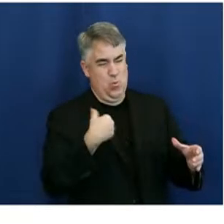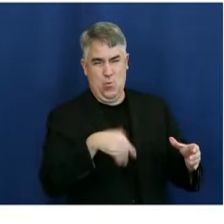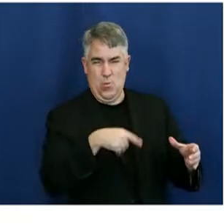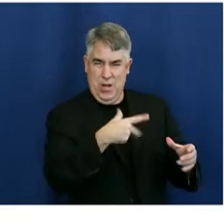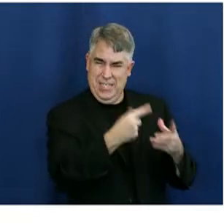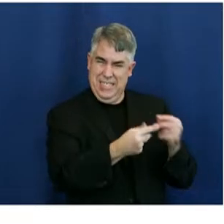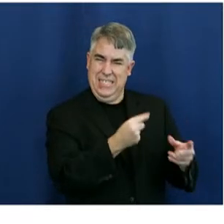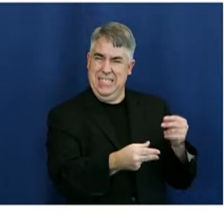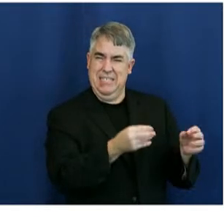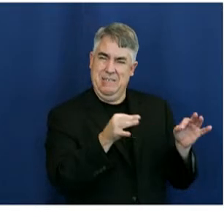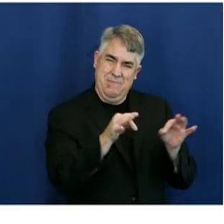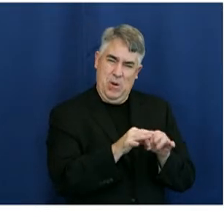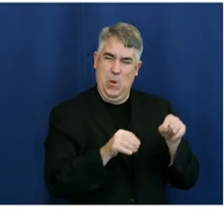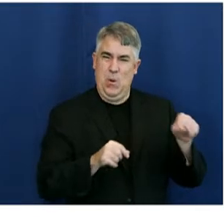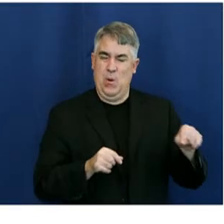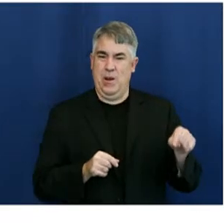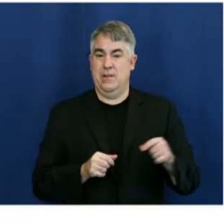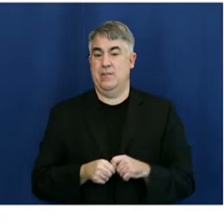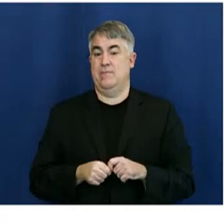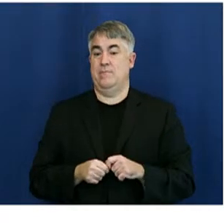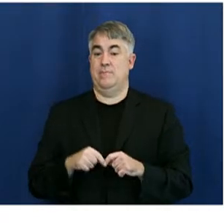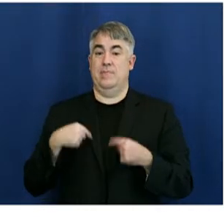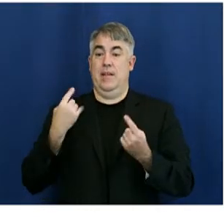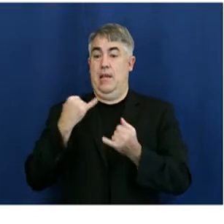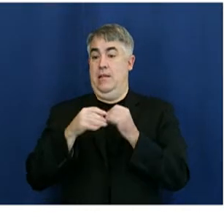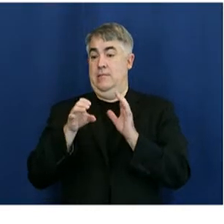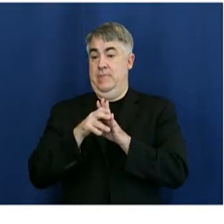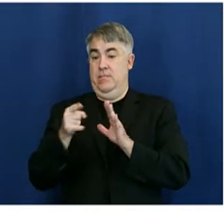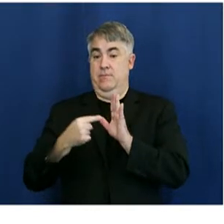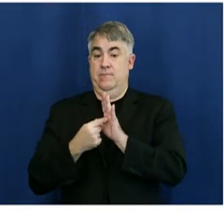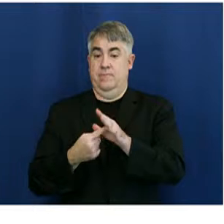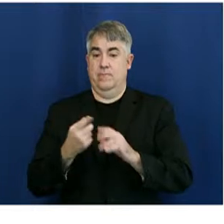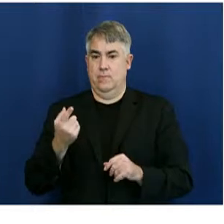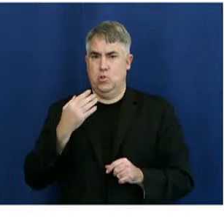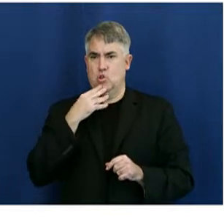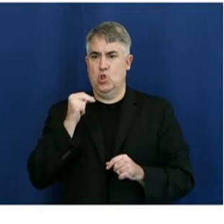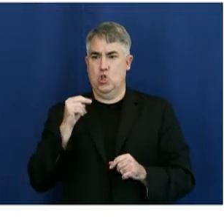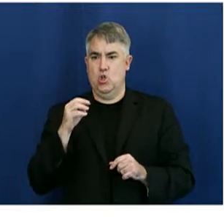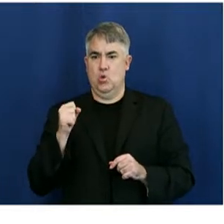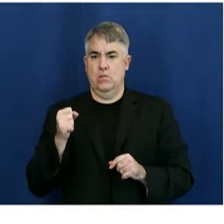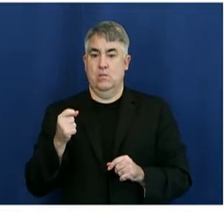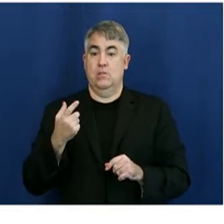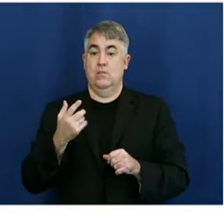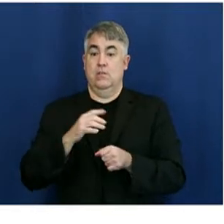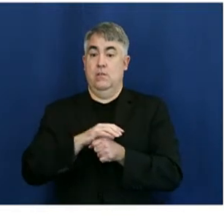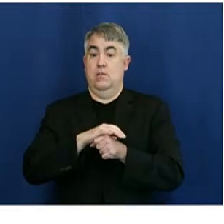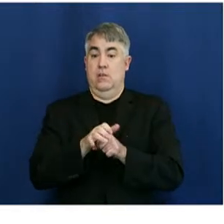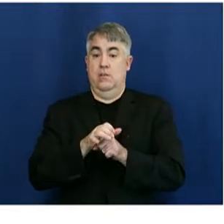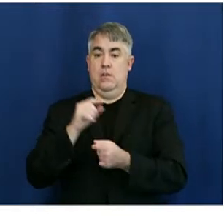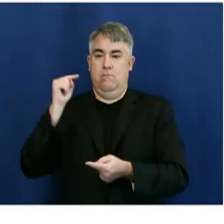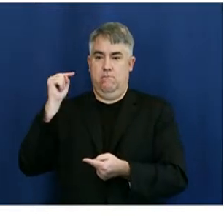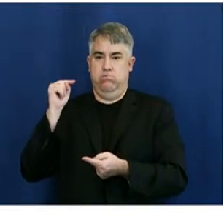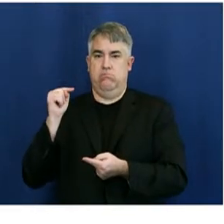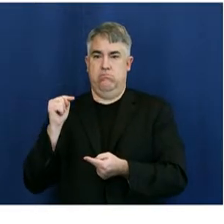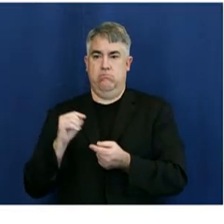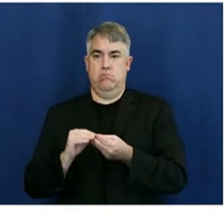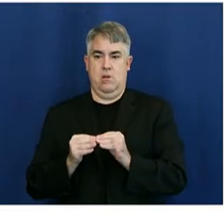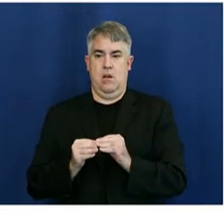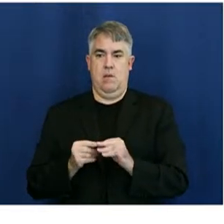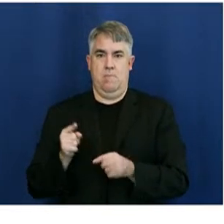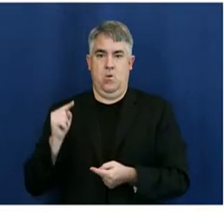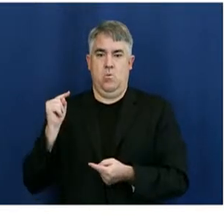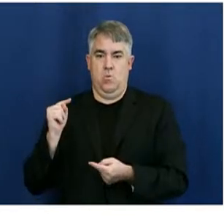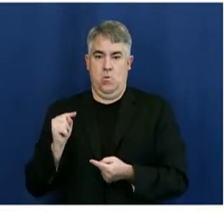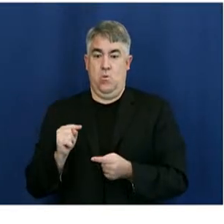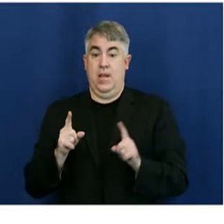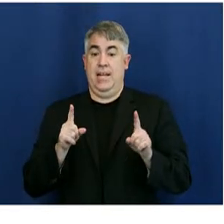is encouraging. Again, this is just showing our case counts descending, unadjusted case count, adjusted case count, testing